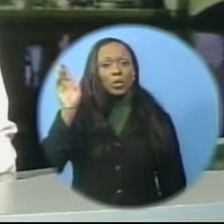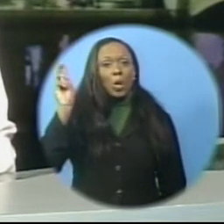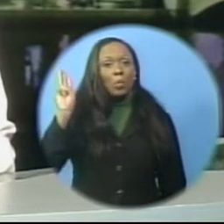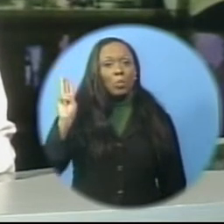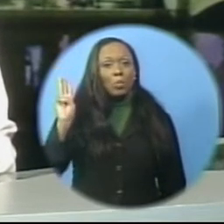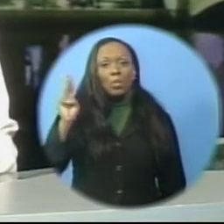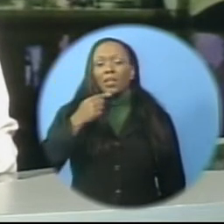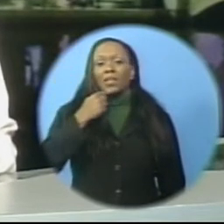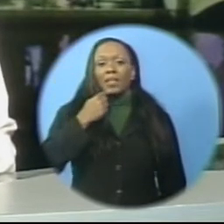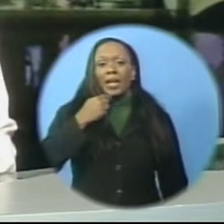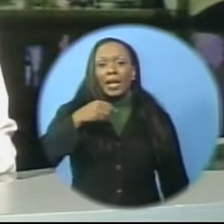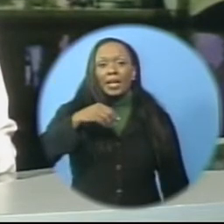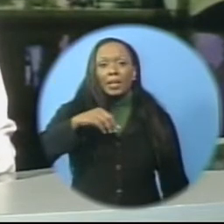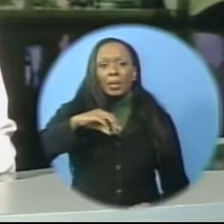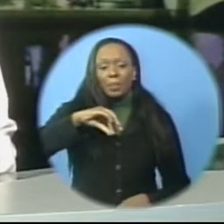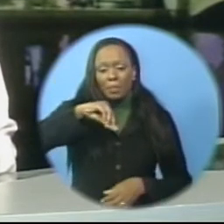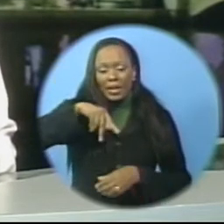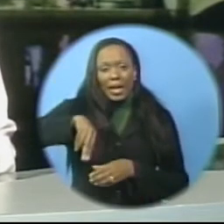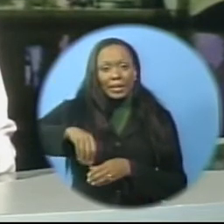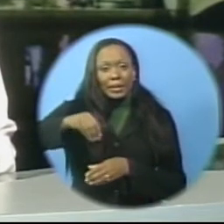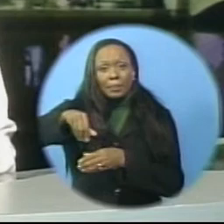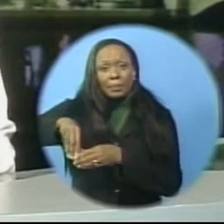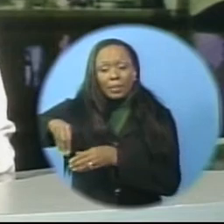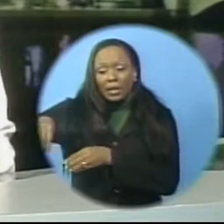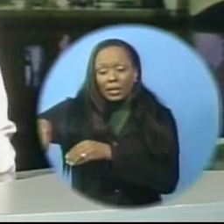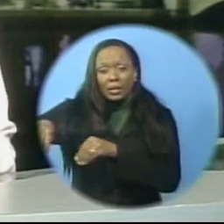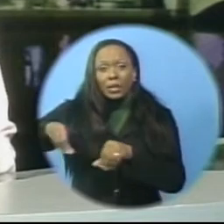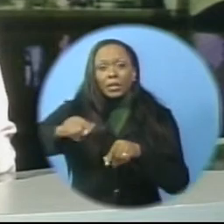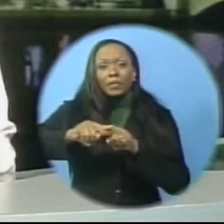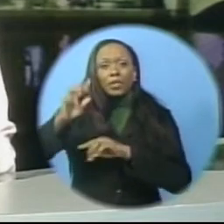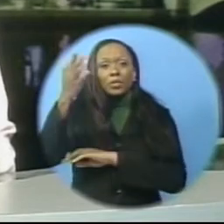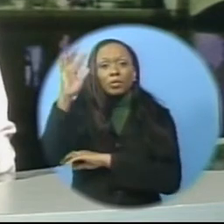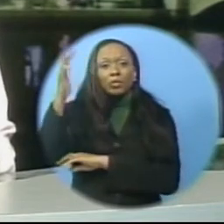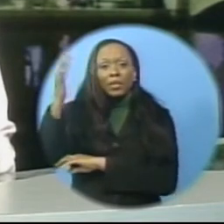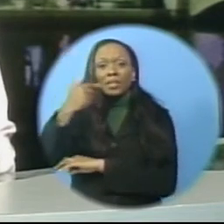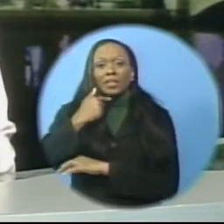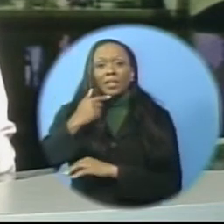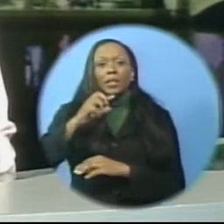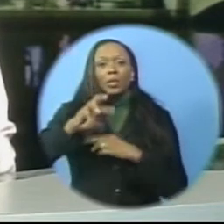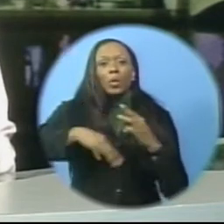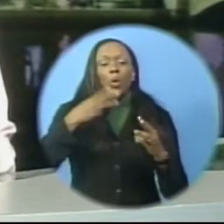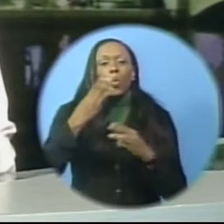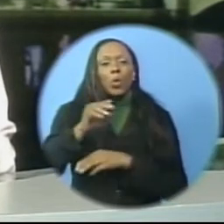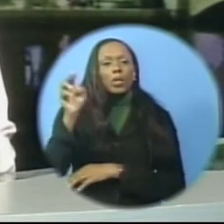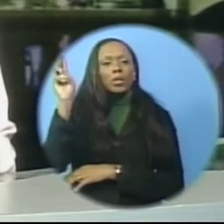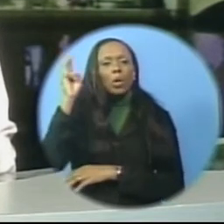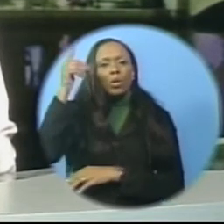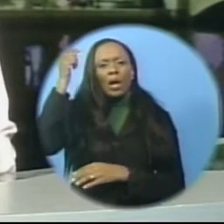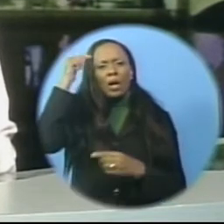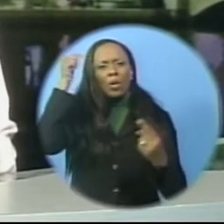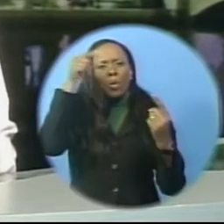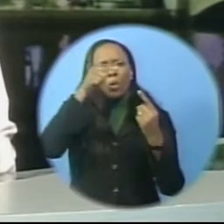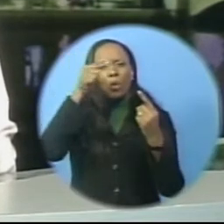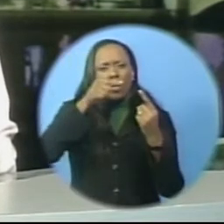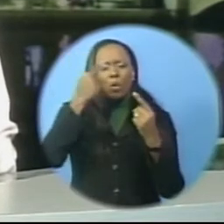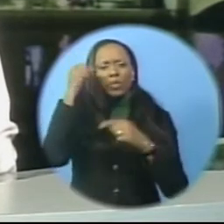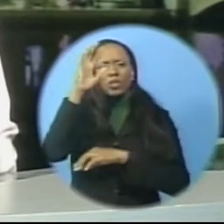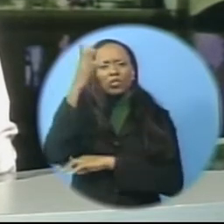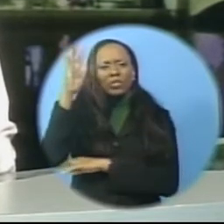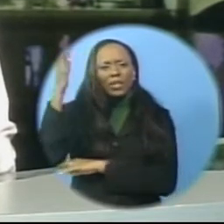planting exercise is part of an initiative from the World Association of Scout Movement, which had set a goal of reforesting the